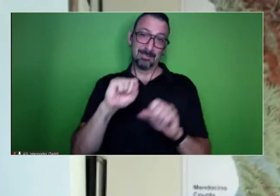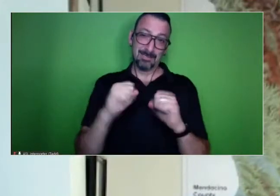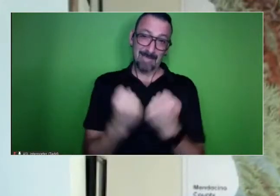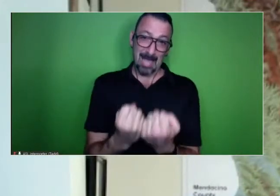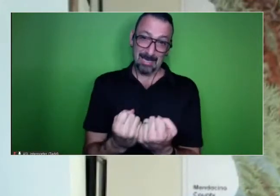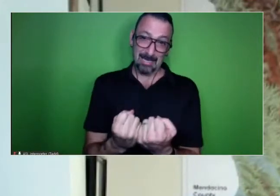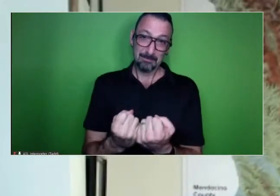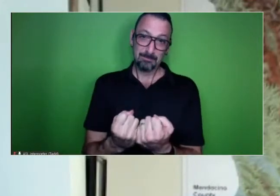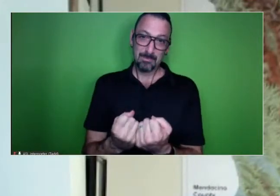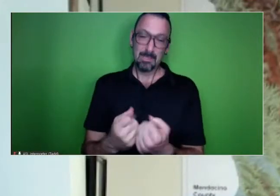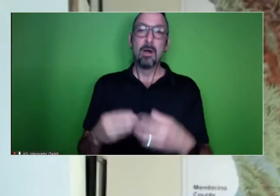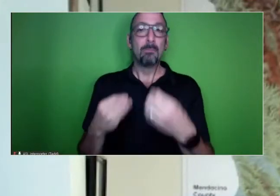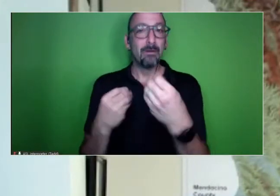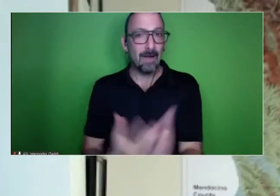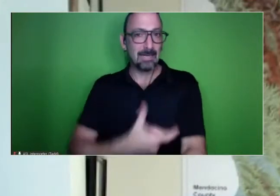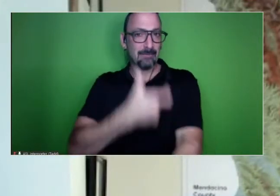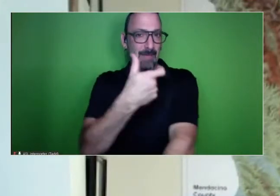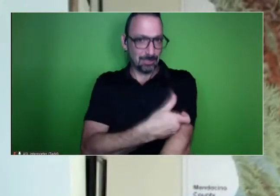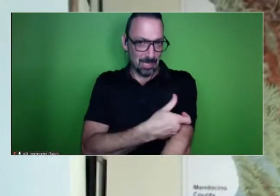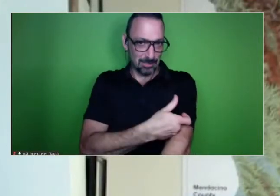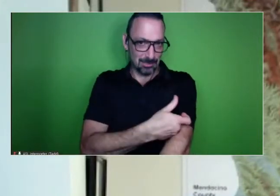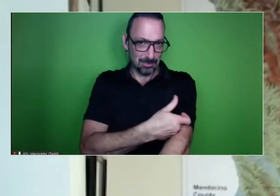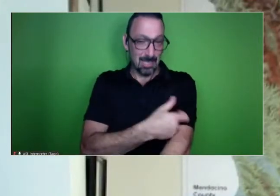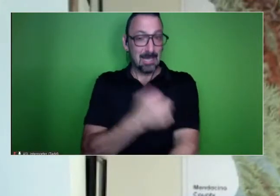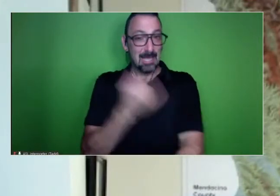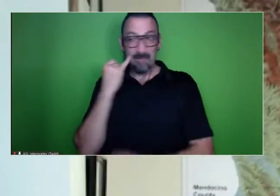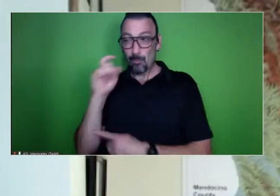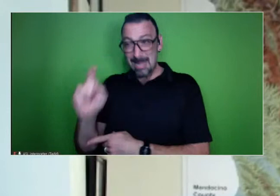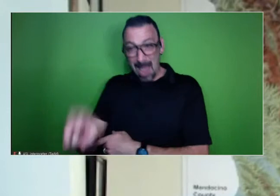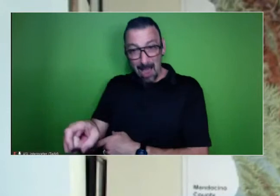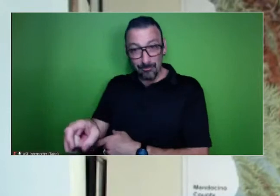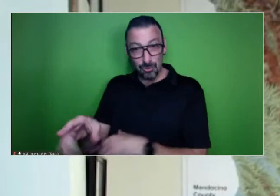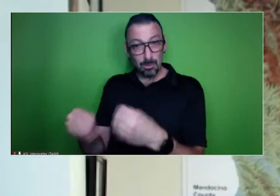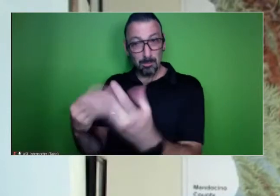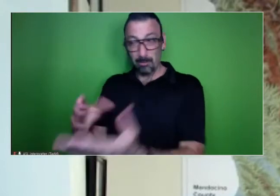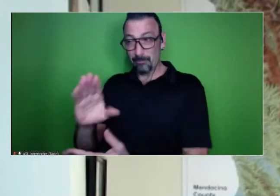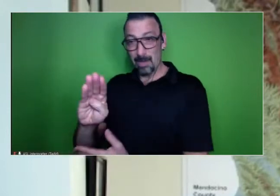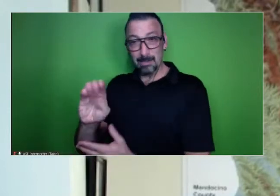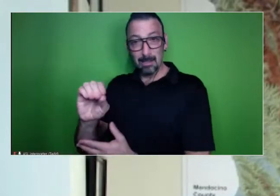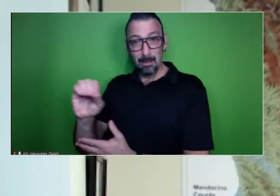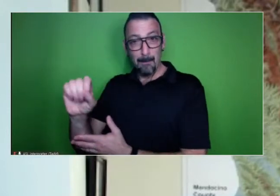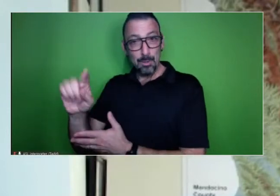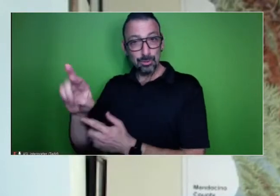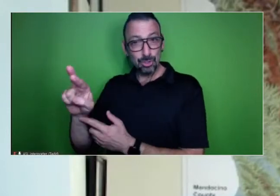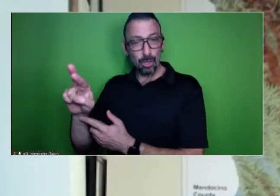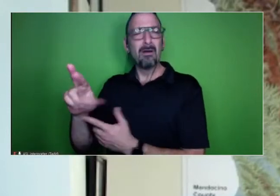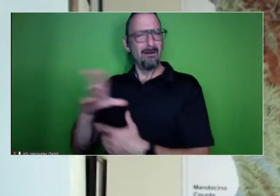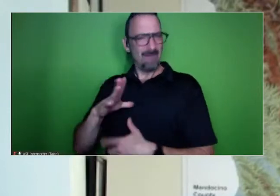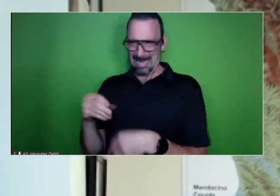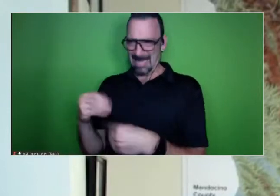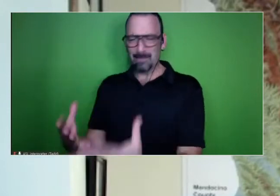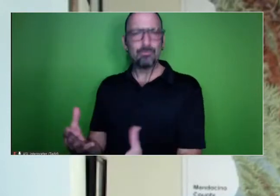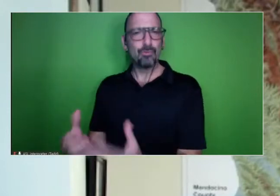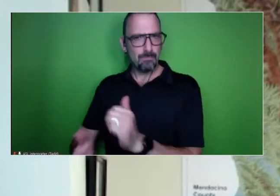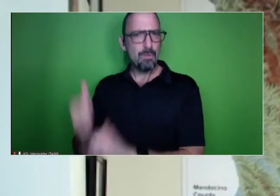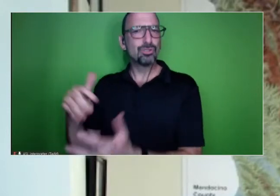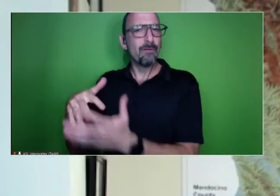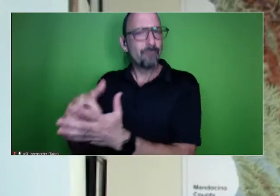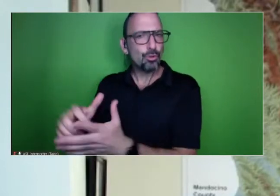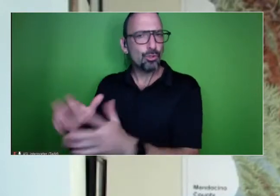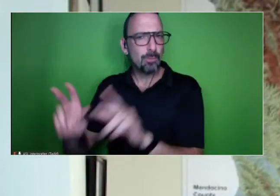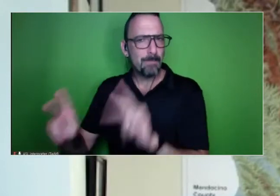vaccines out. If we need to have boosters, get the boosters to the most vulnerable people, getting the